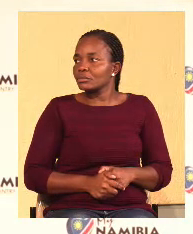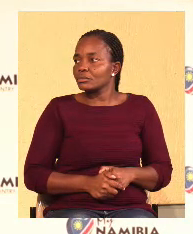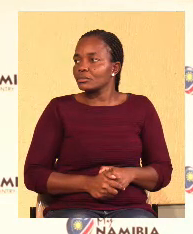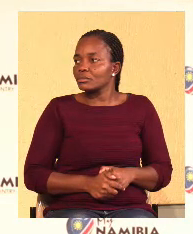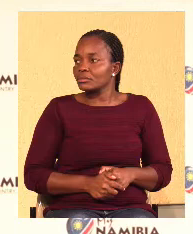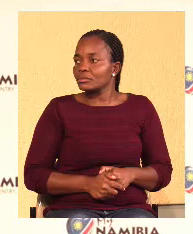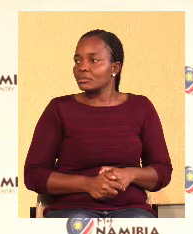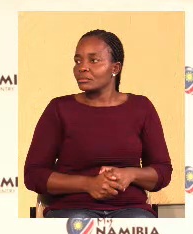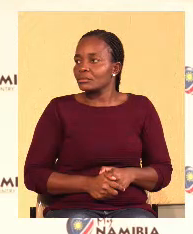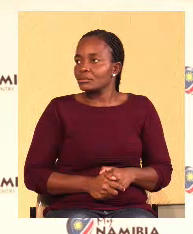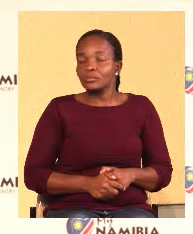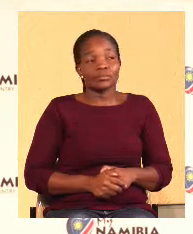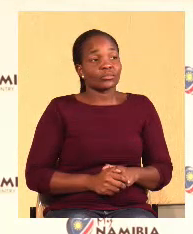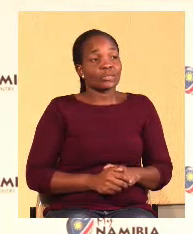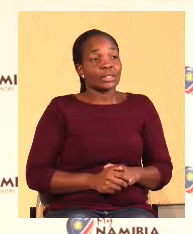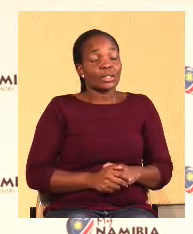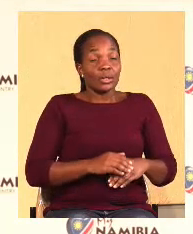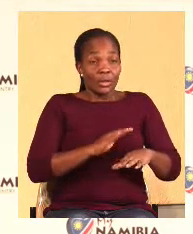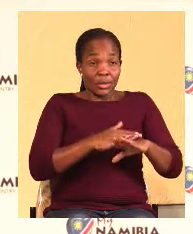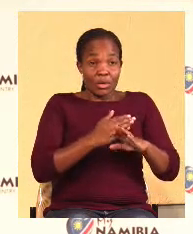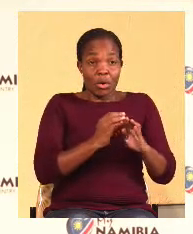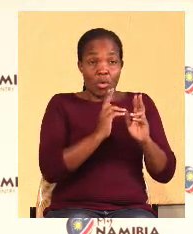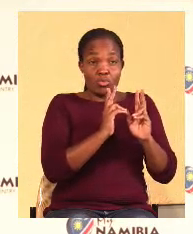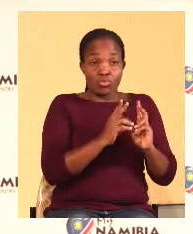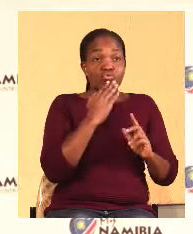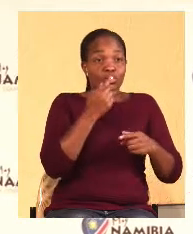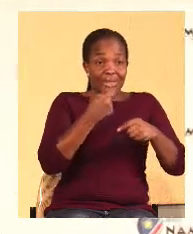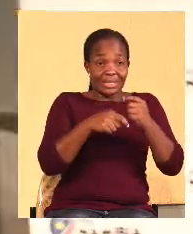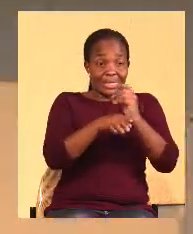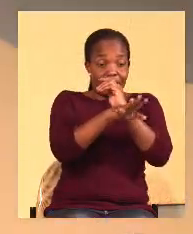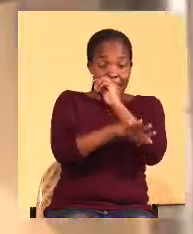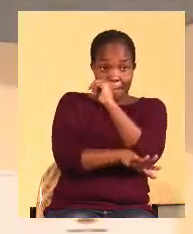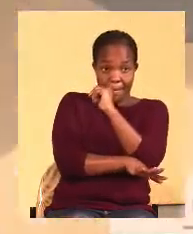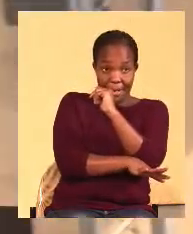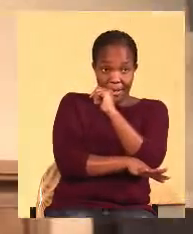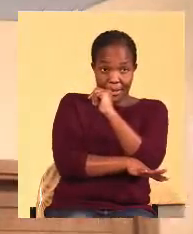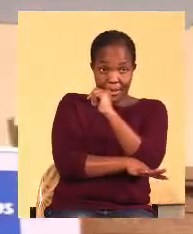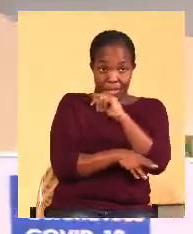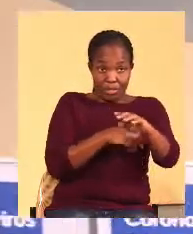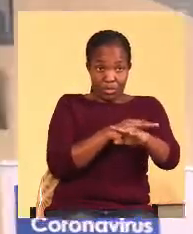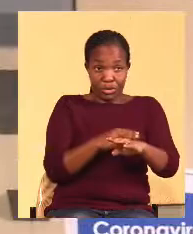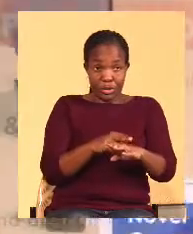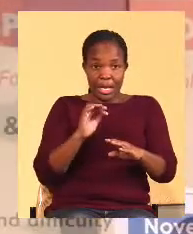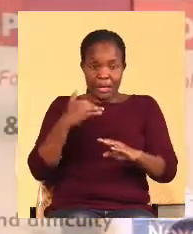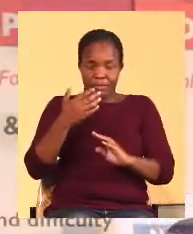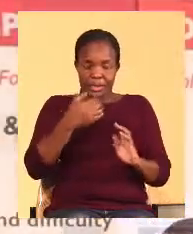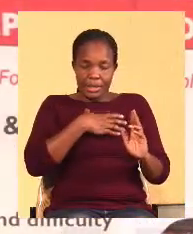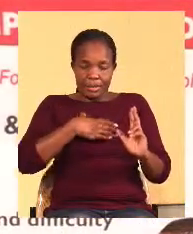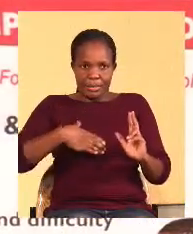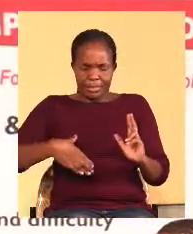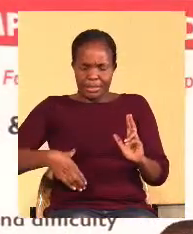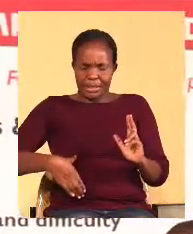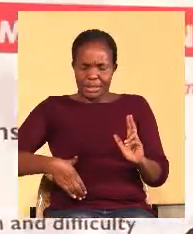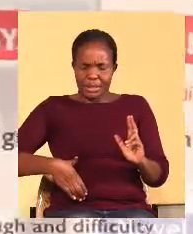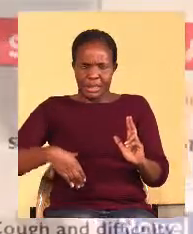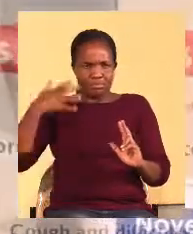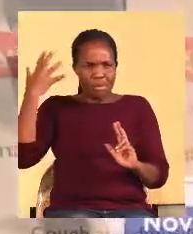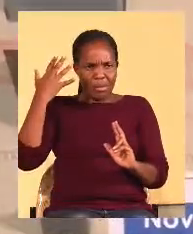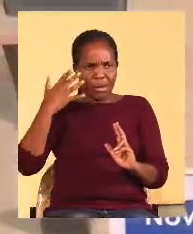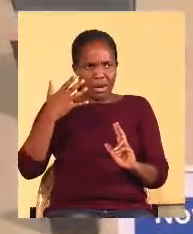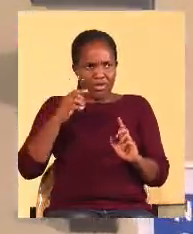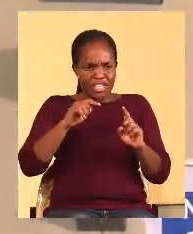please. The example was of an informal trader who trades in vegetables. After he heard the president's speech, he got out his wheelbarrow,